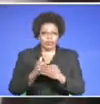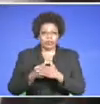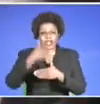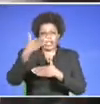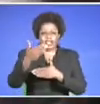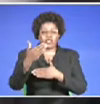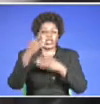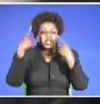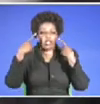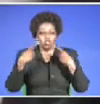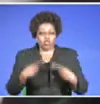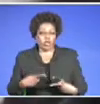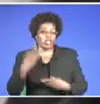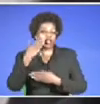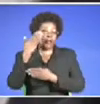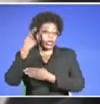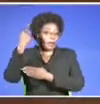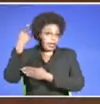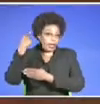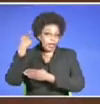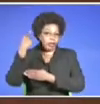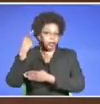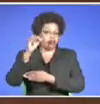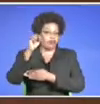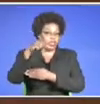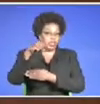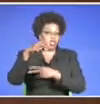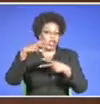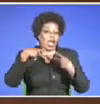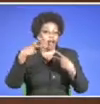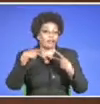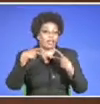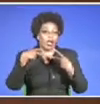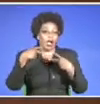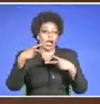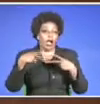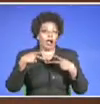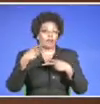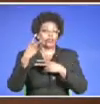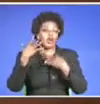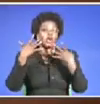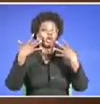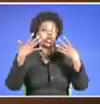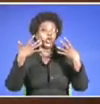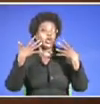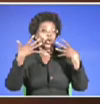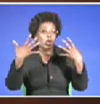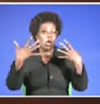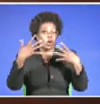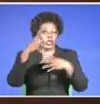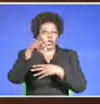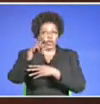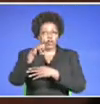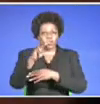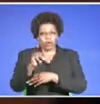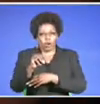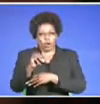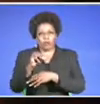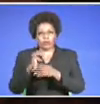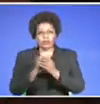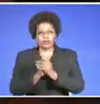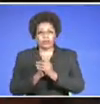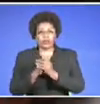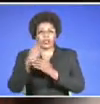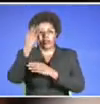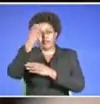your makeup and hair is definitely up there. You gotta have the glow when you're going on the red carpet for prom, this prom season. Face